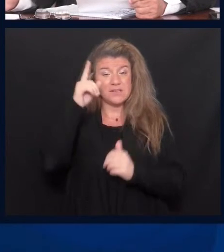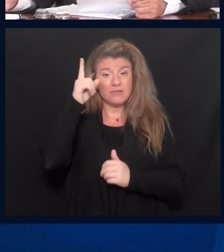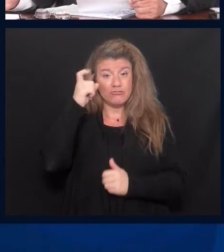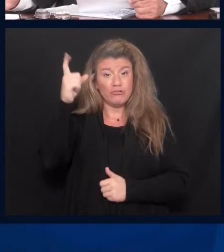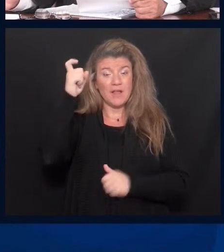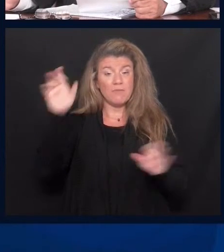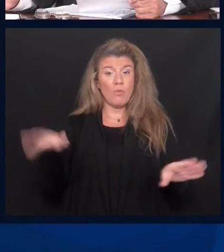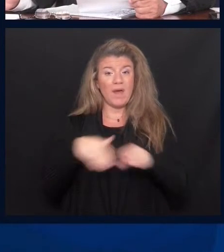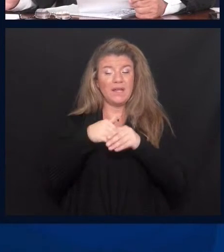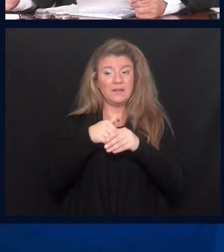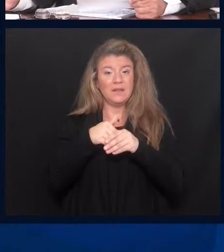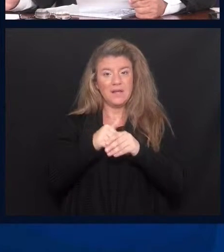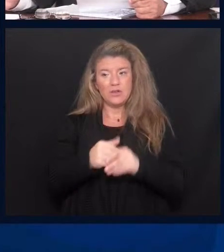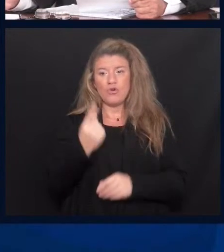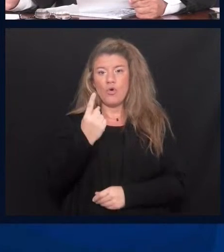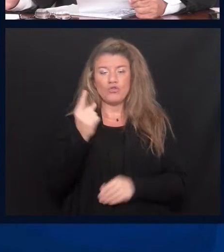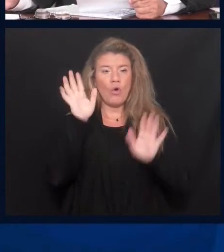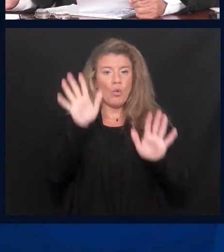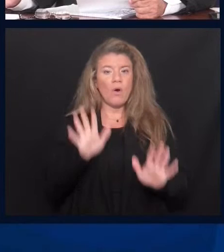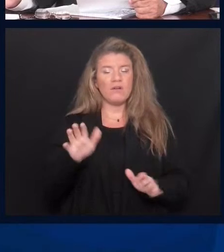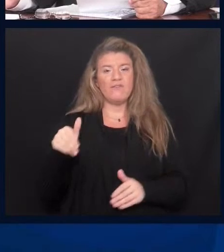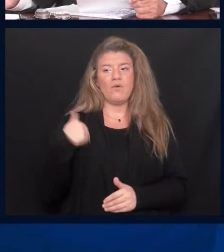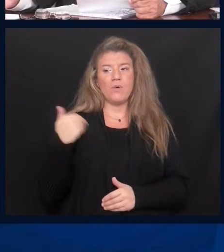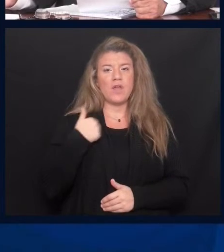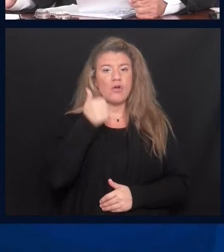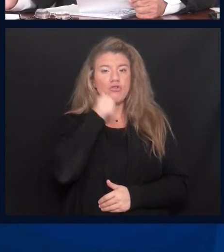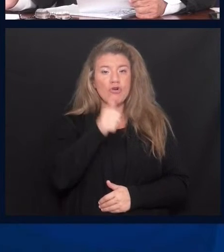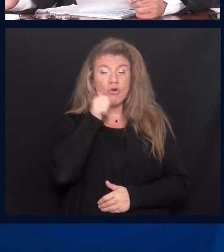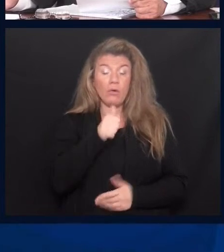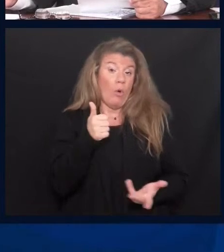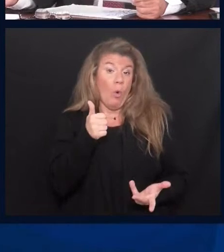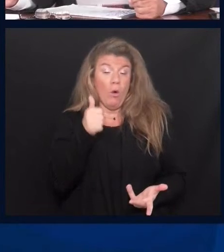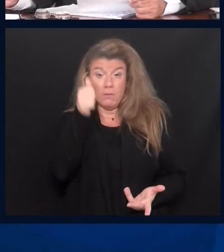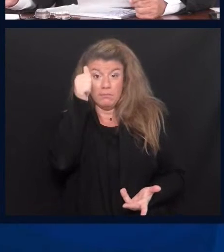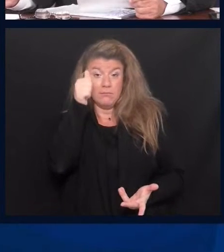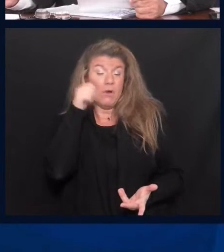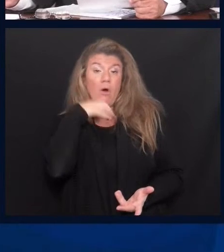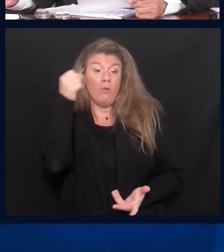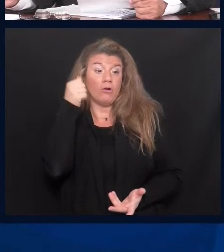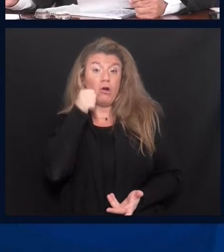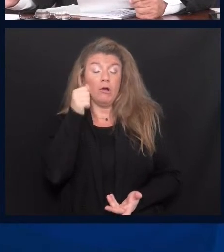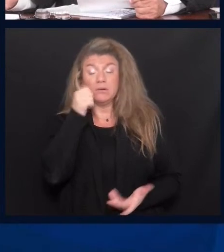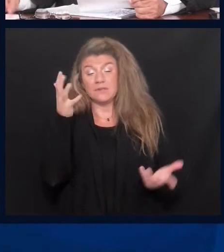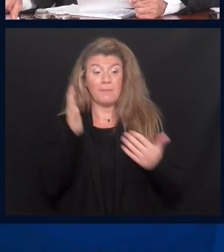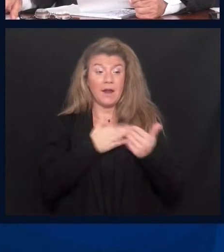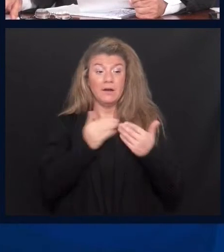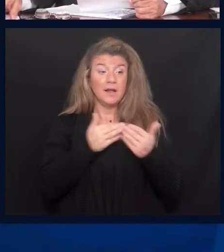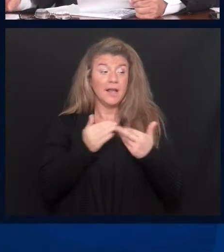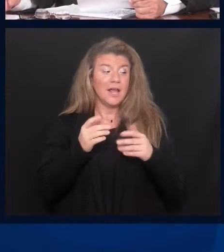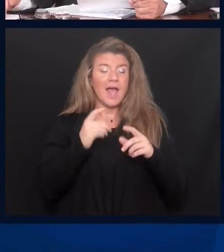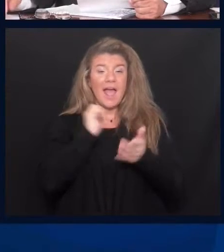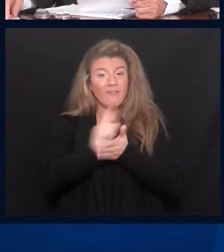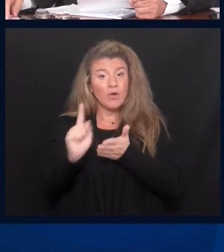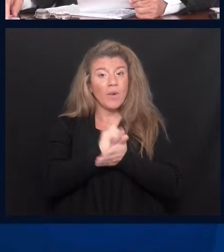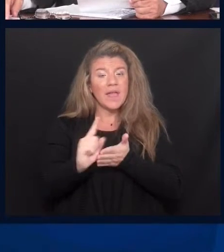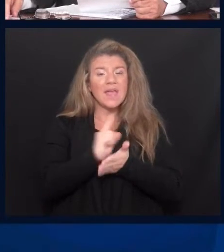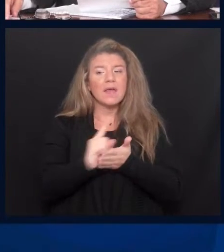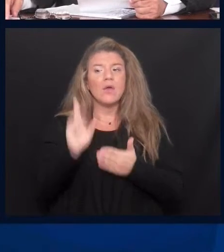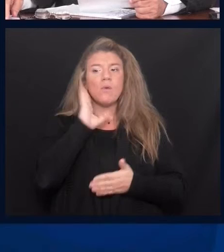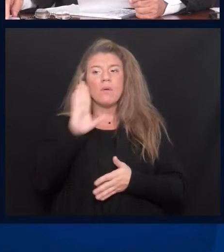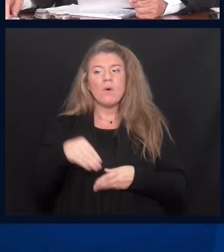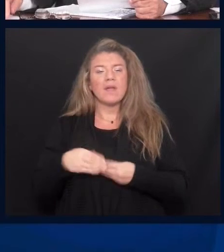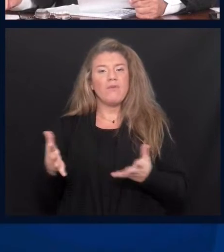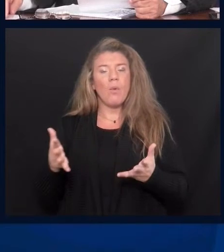wedding to a wonderful young girl, or an older girl, at every week. We're going to give